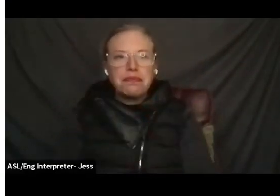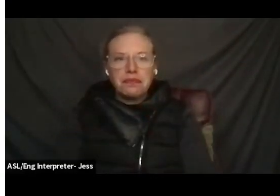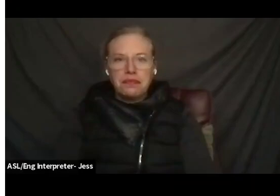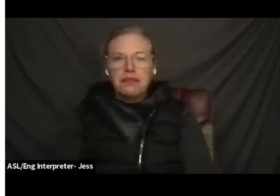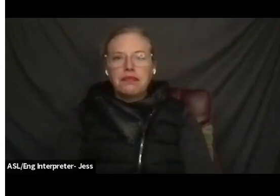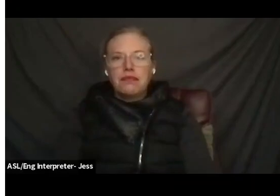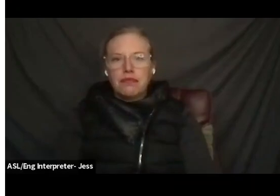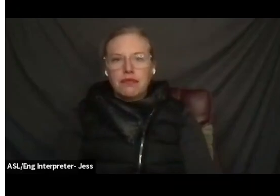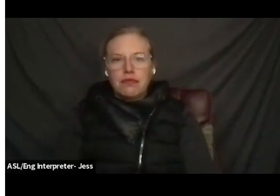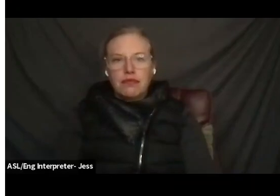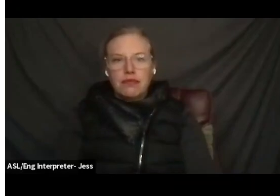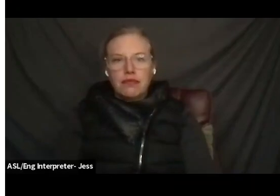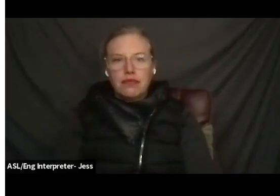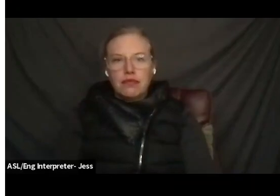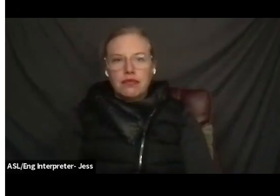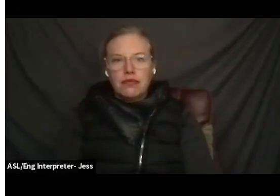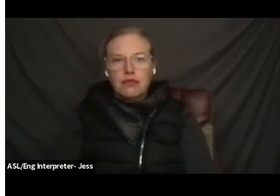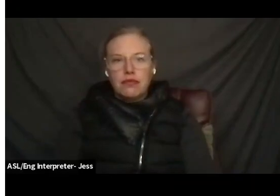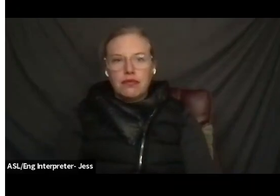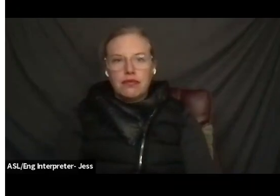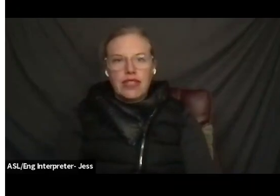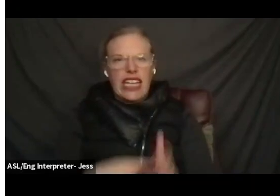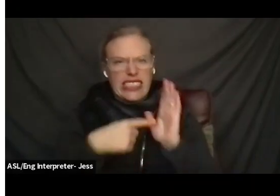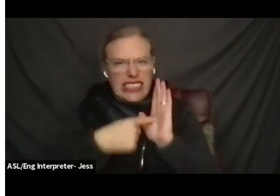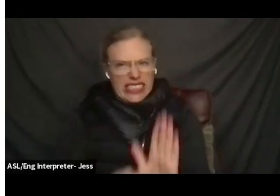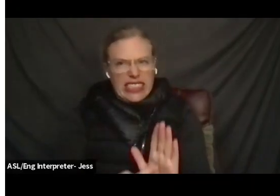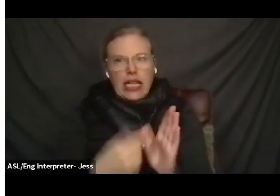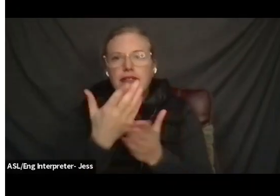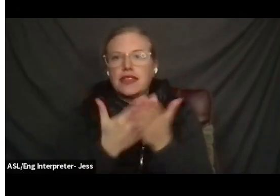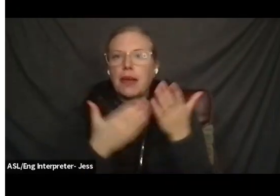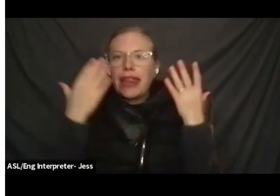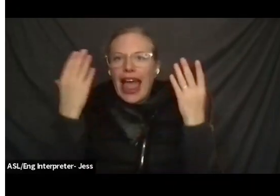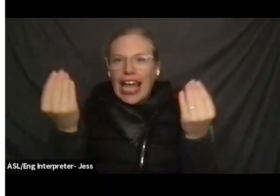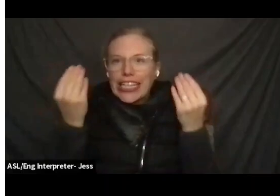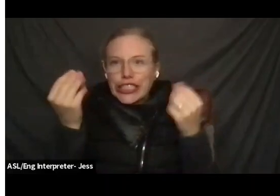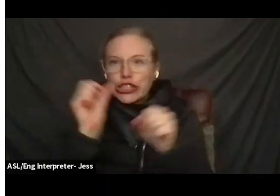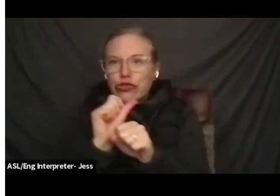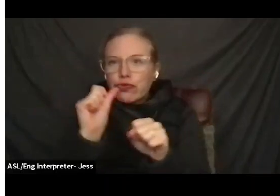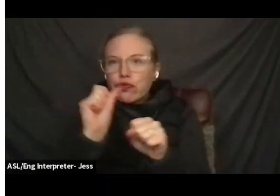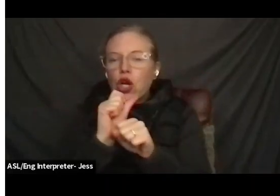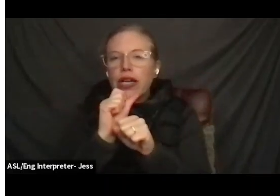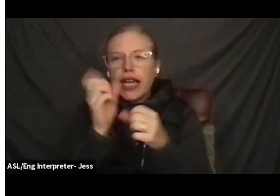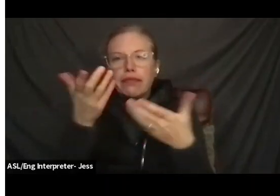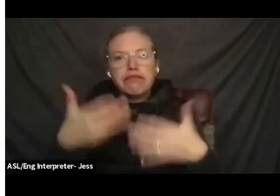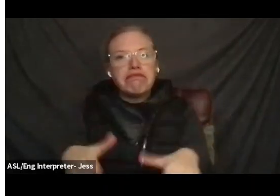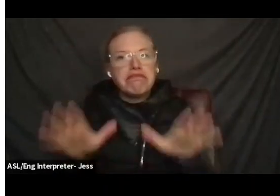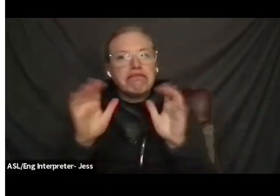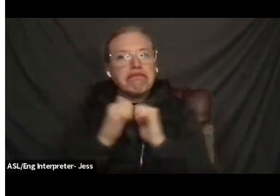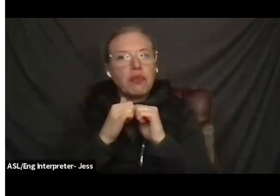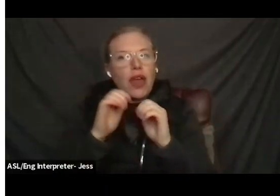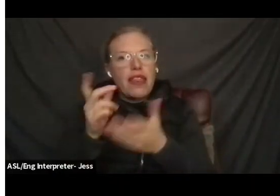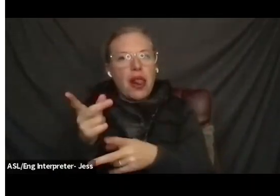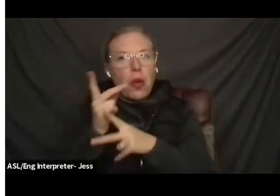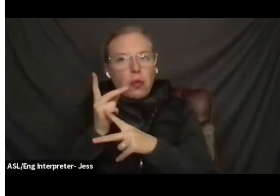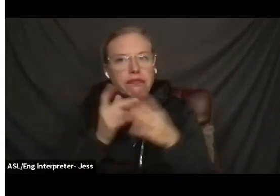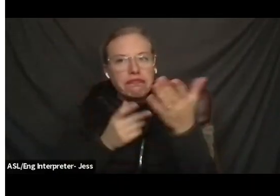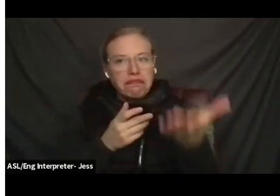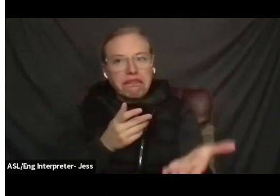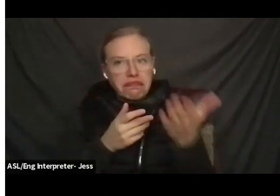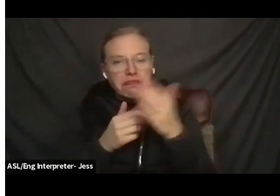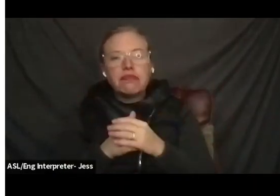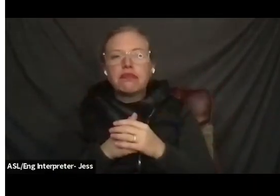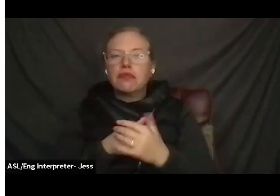replaced. So that's an example of some of the exterior work that can be done with these loans. And